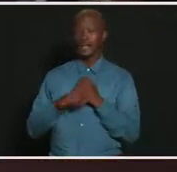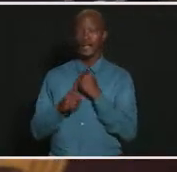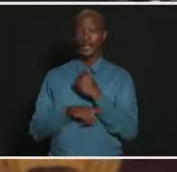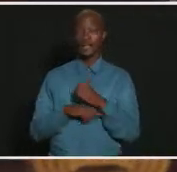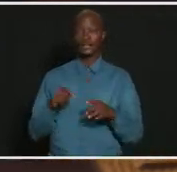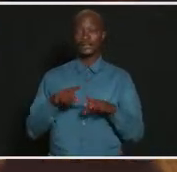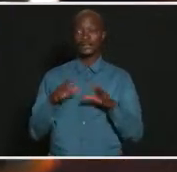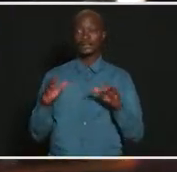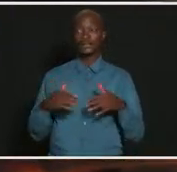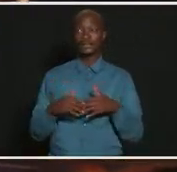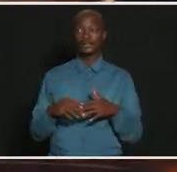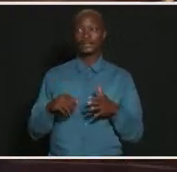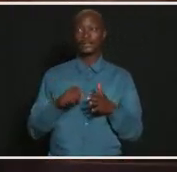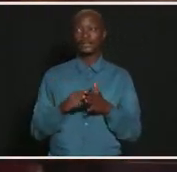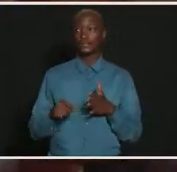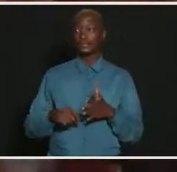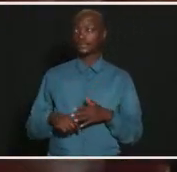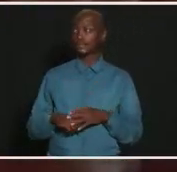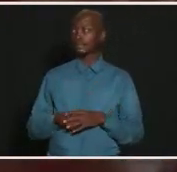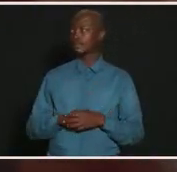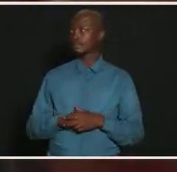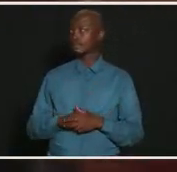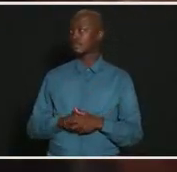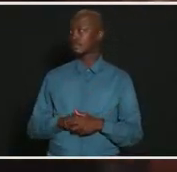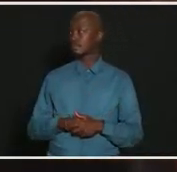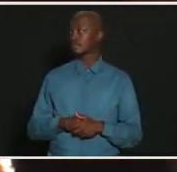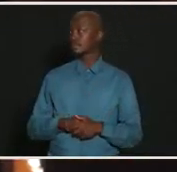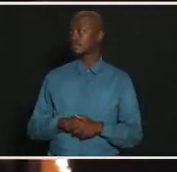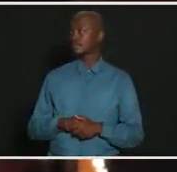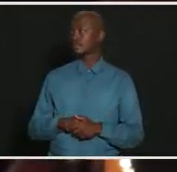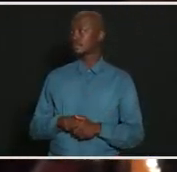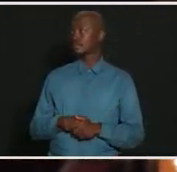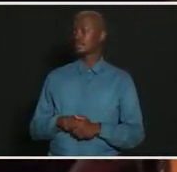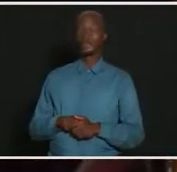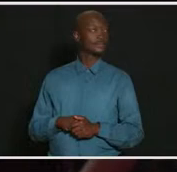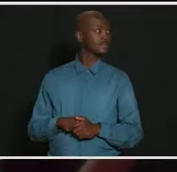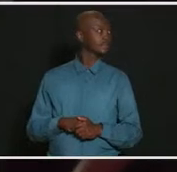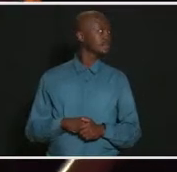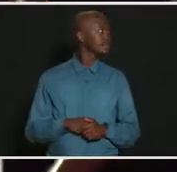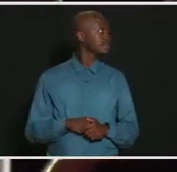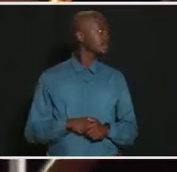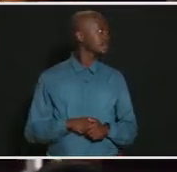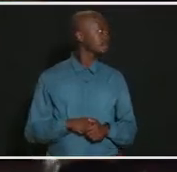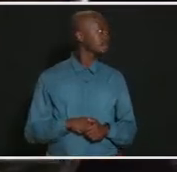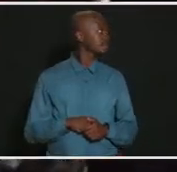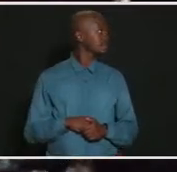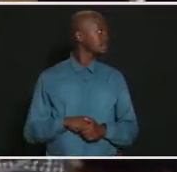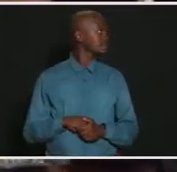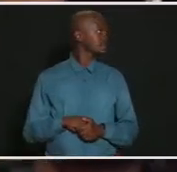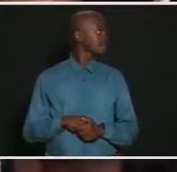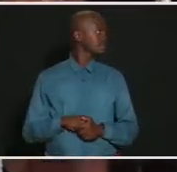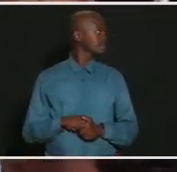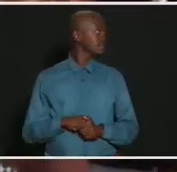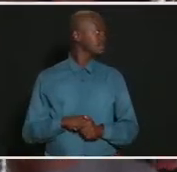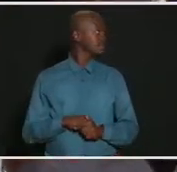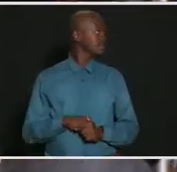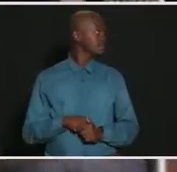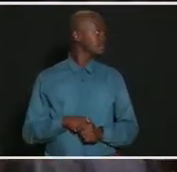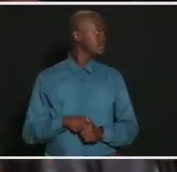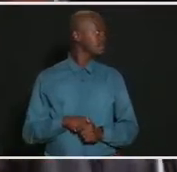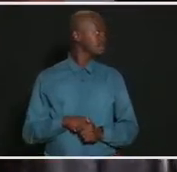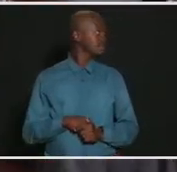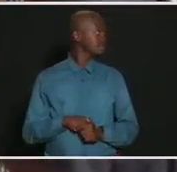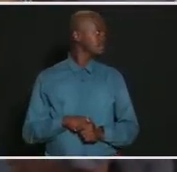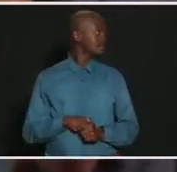those I did not point there's a table there they're back with forms as some